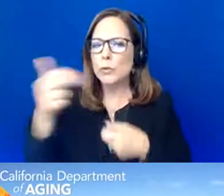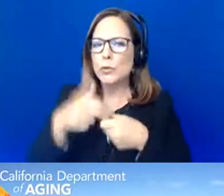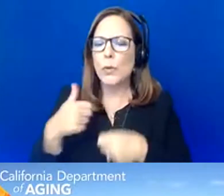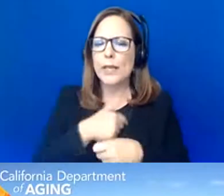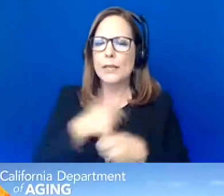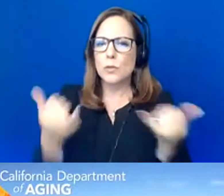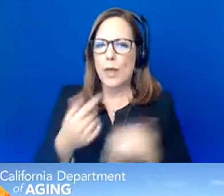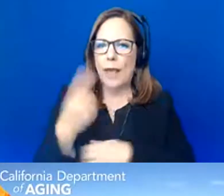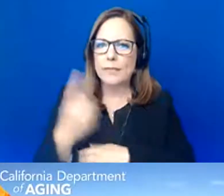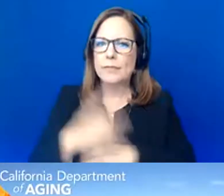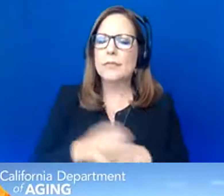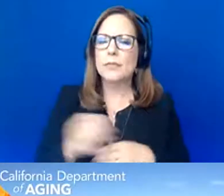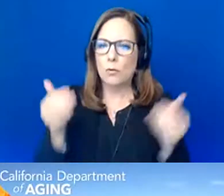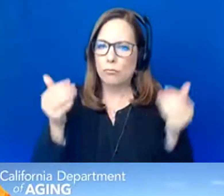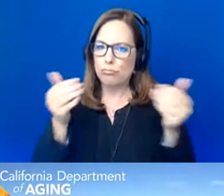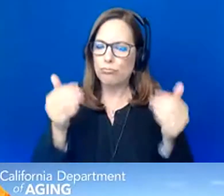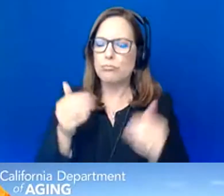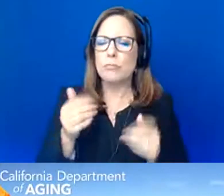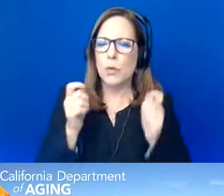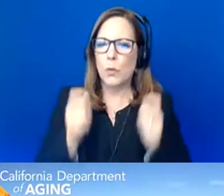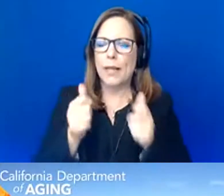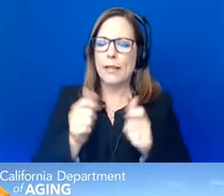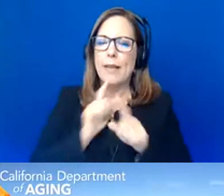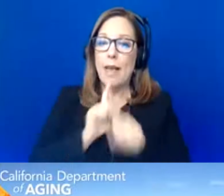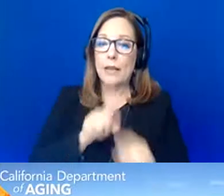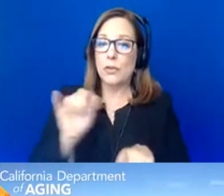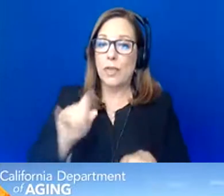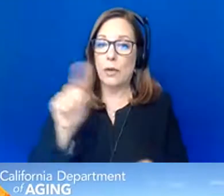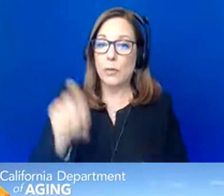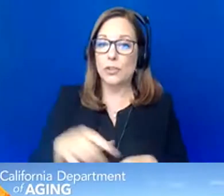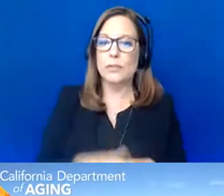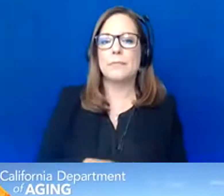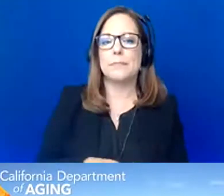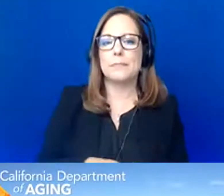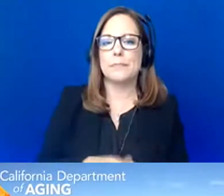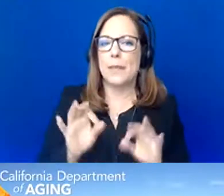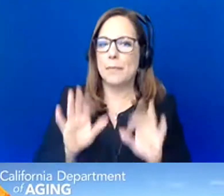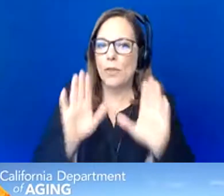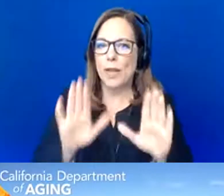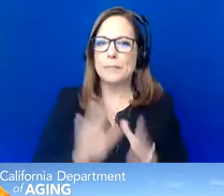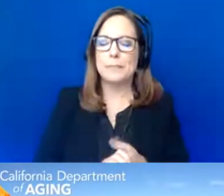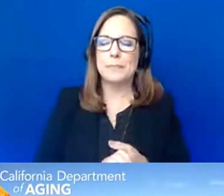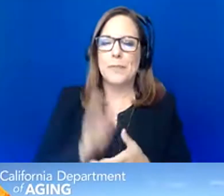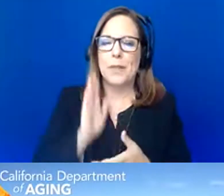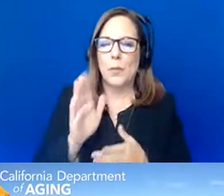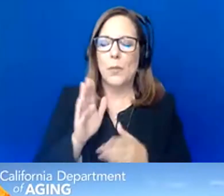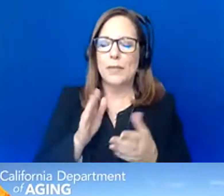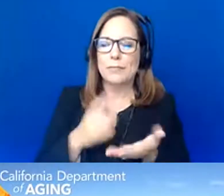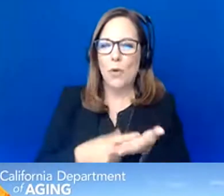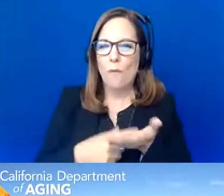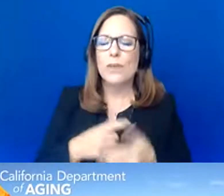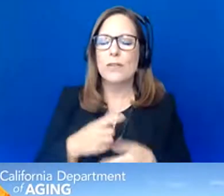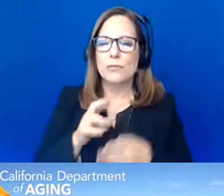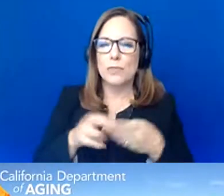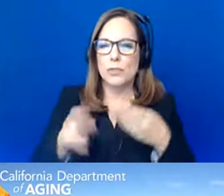So if you can just take a quick minute to answer that poll, that would be great. And we'll go over the results shortly. I'll go over the